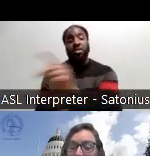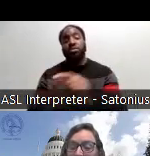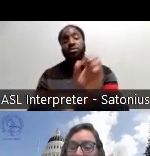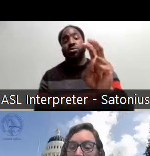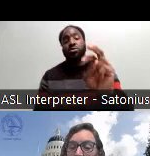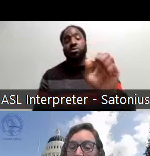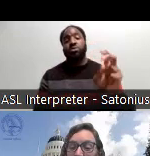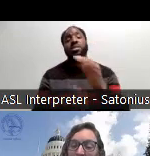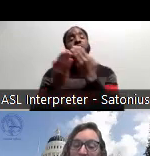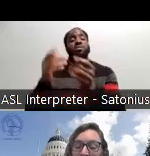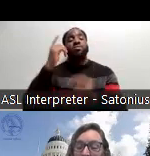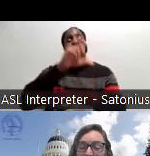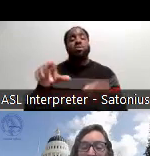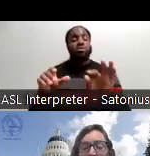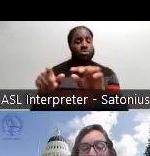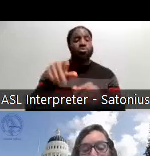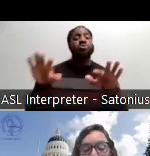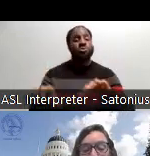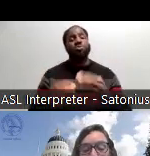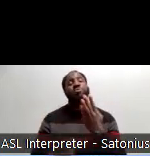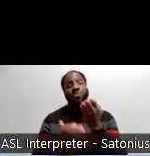much for all that you're doing. Be well.